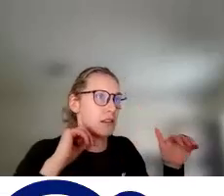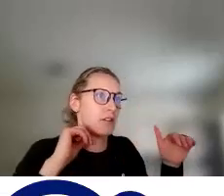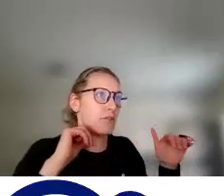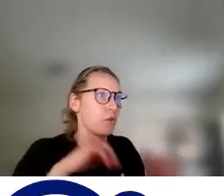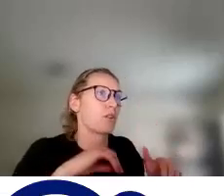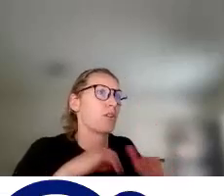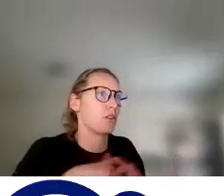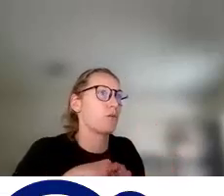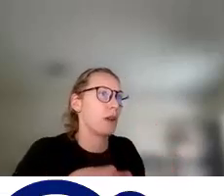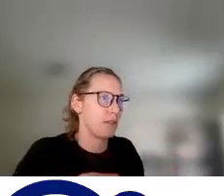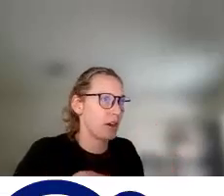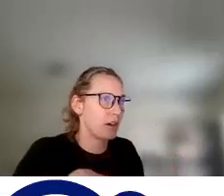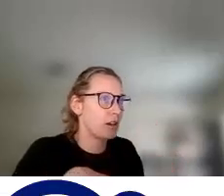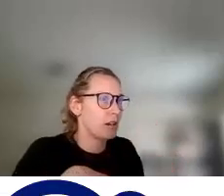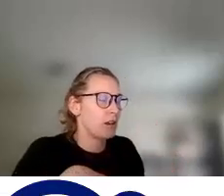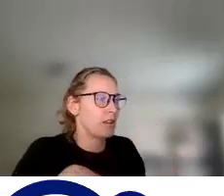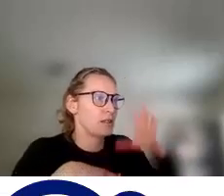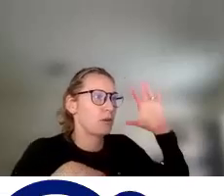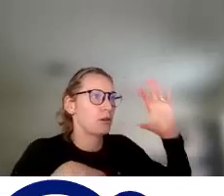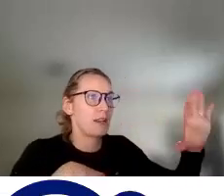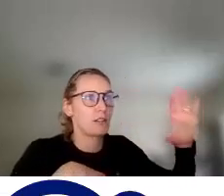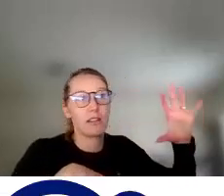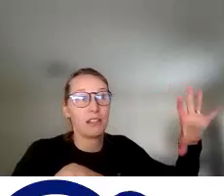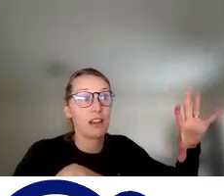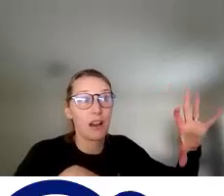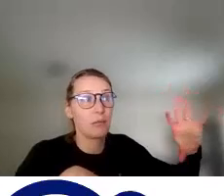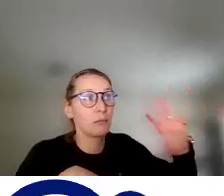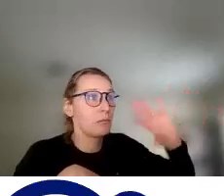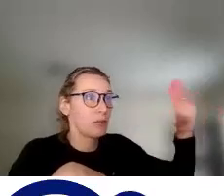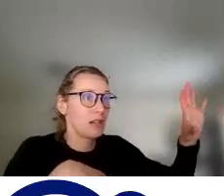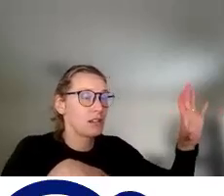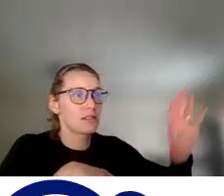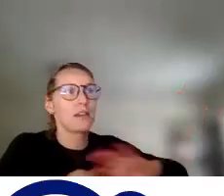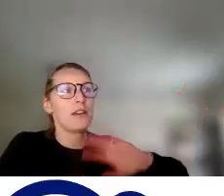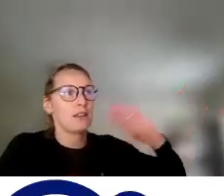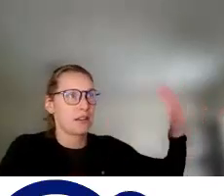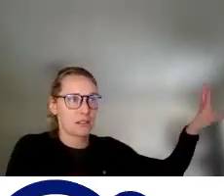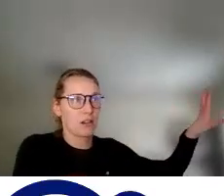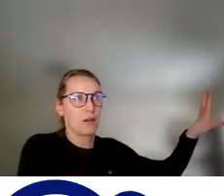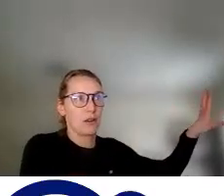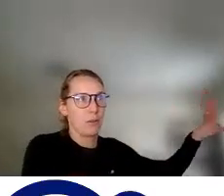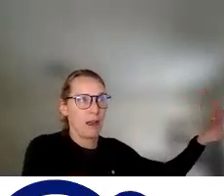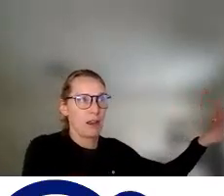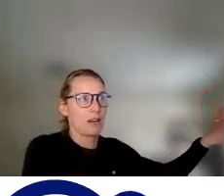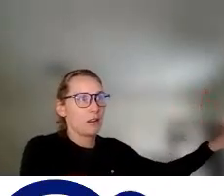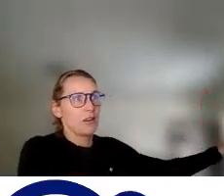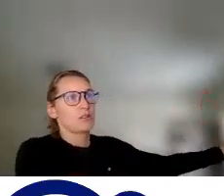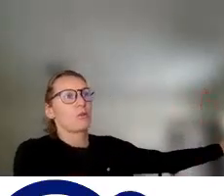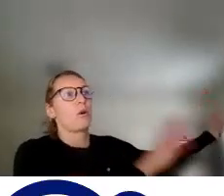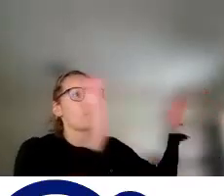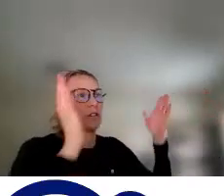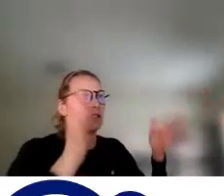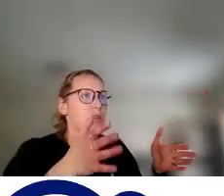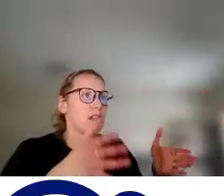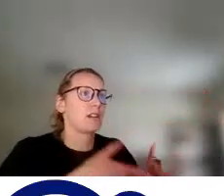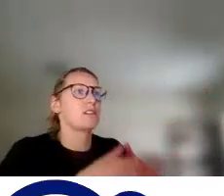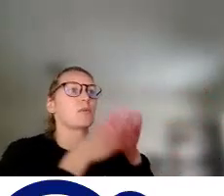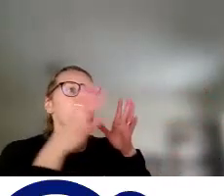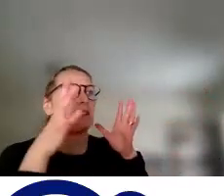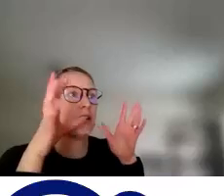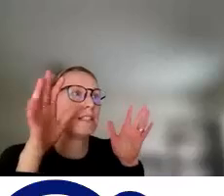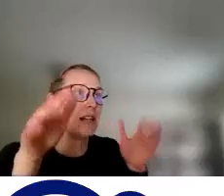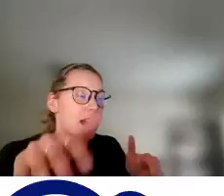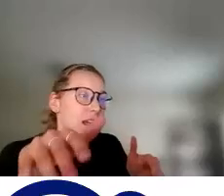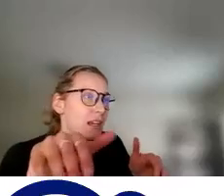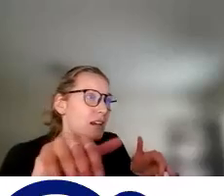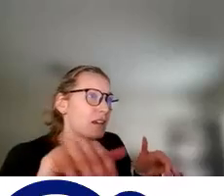be considered for the new waiver. This parental income piece, that's going away. So what we're doing